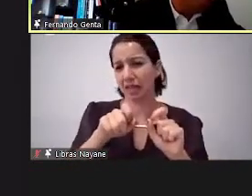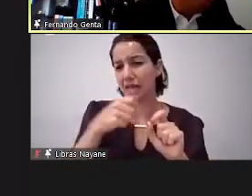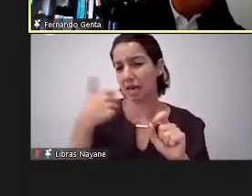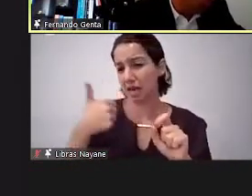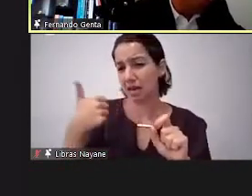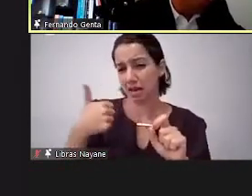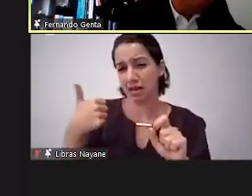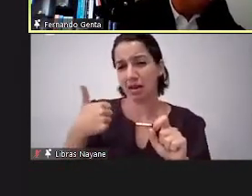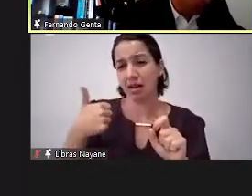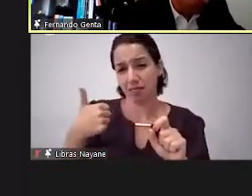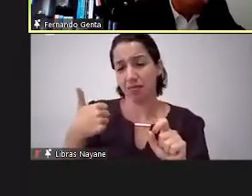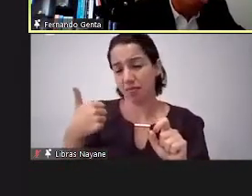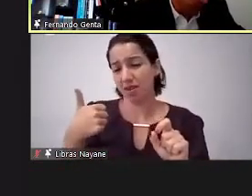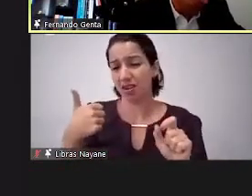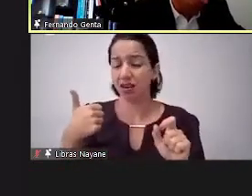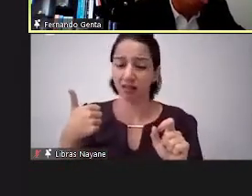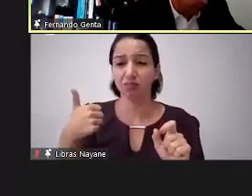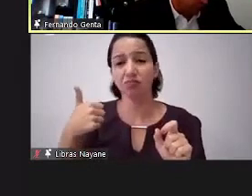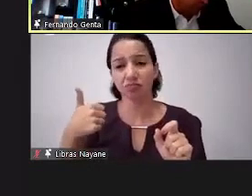beneficial aspect, is